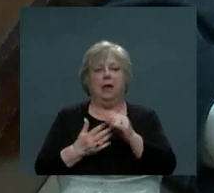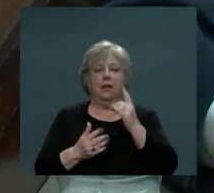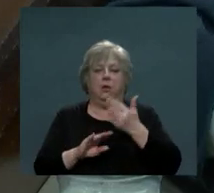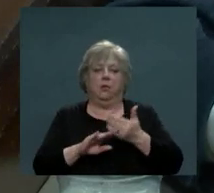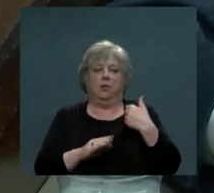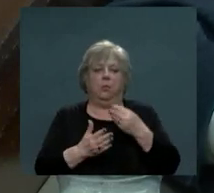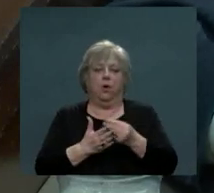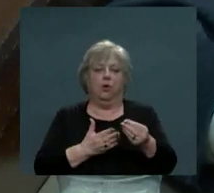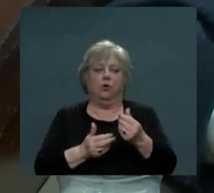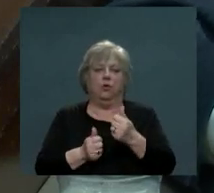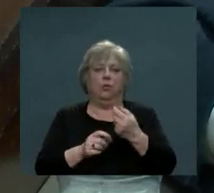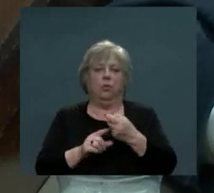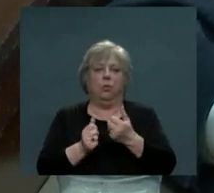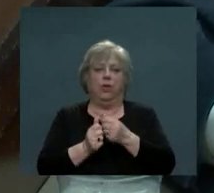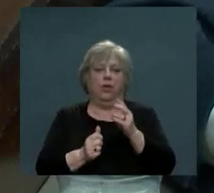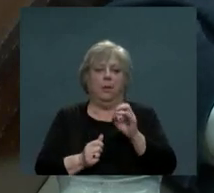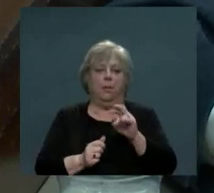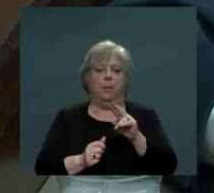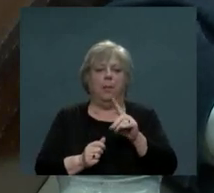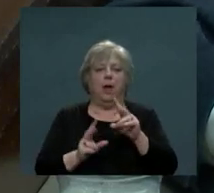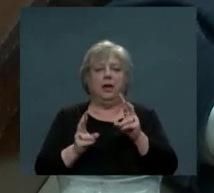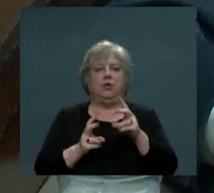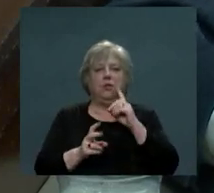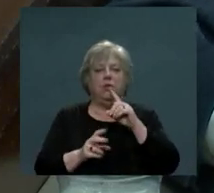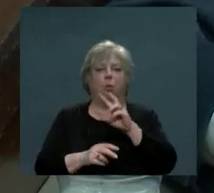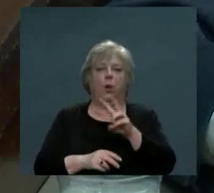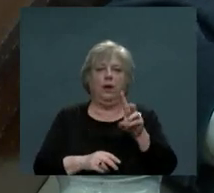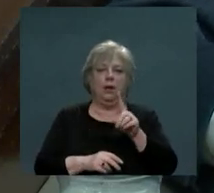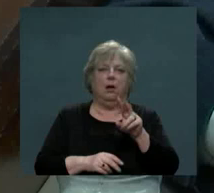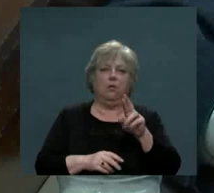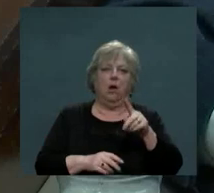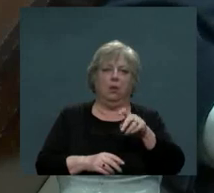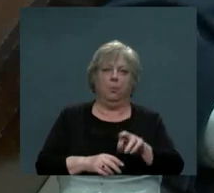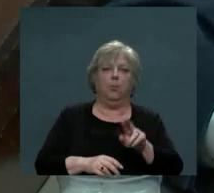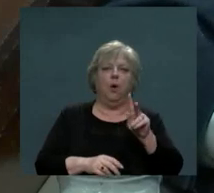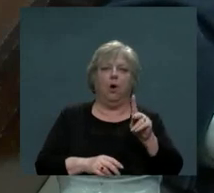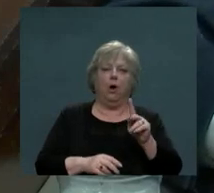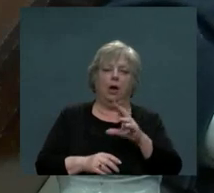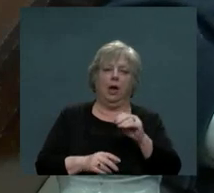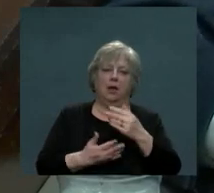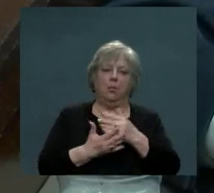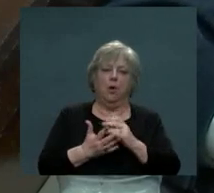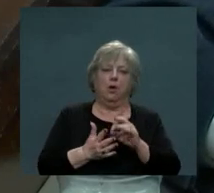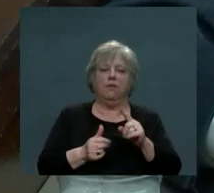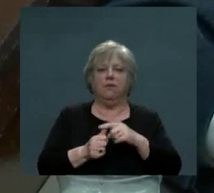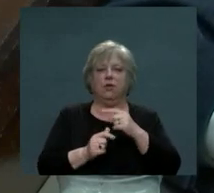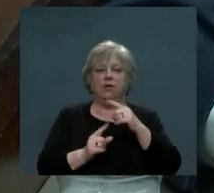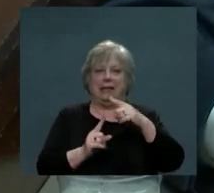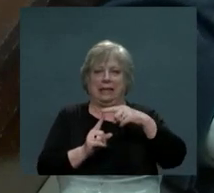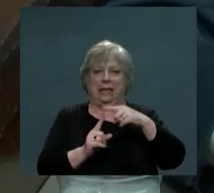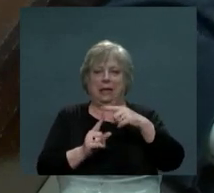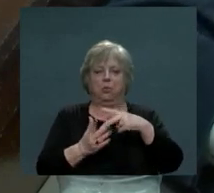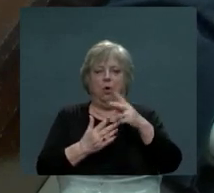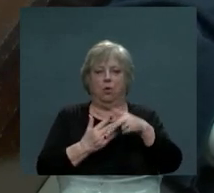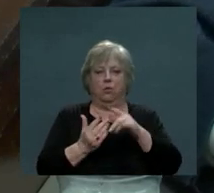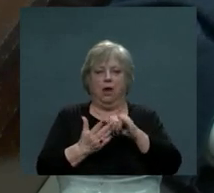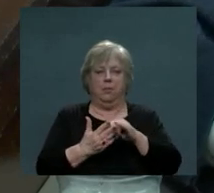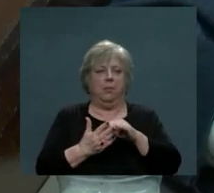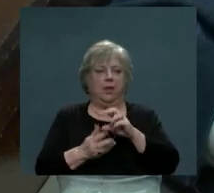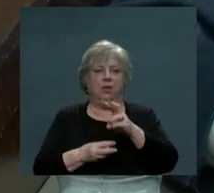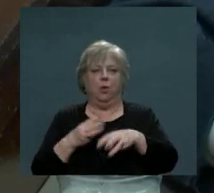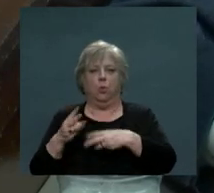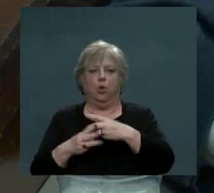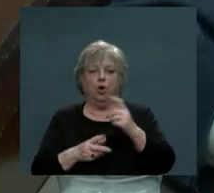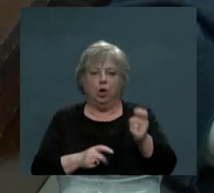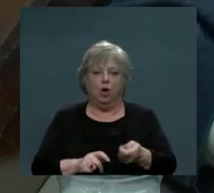purchased with a bond issue for a West Little Rock Park as part of a first tee program which was being developed by the World